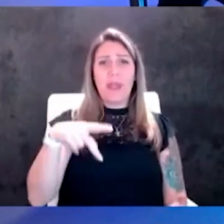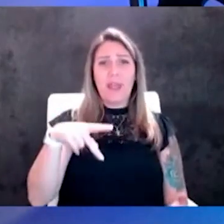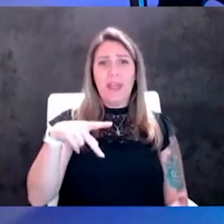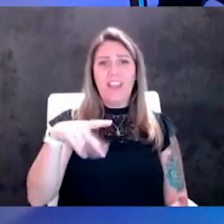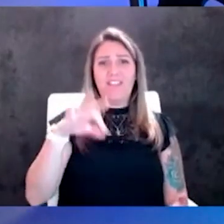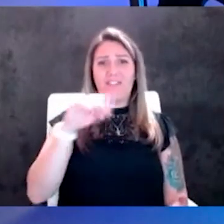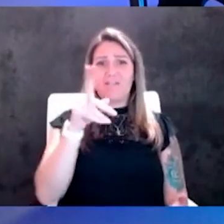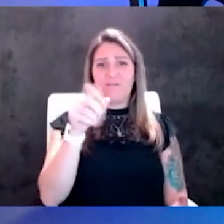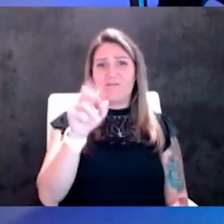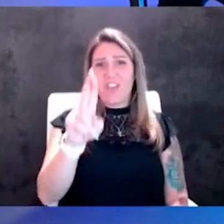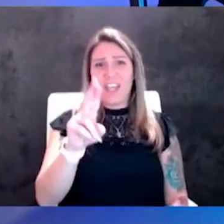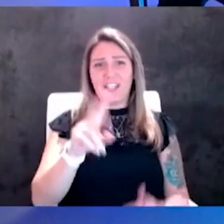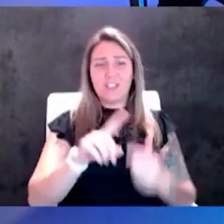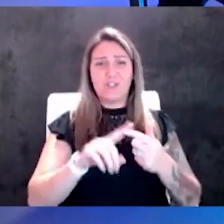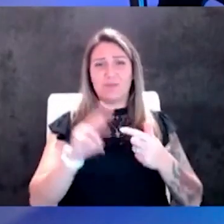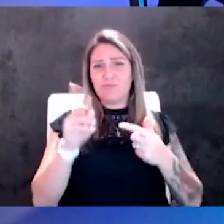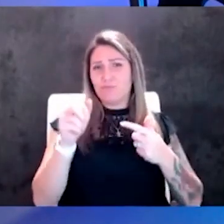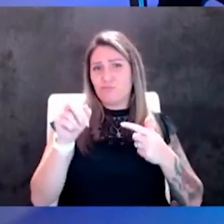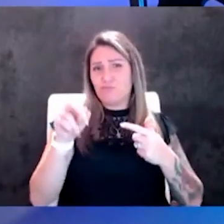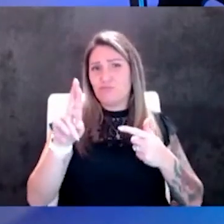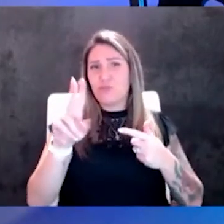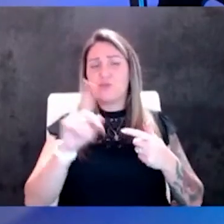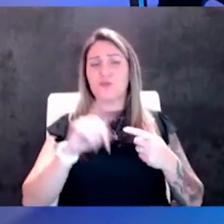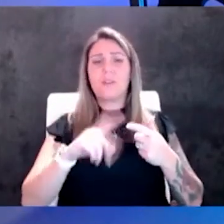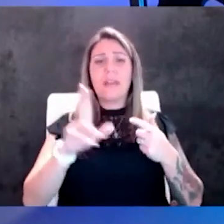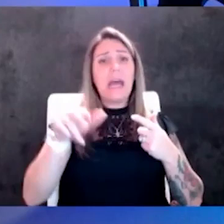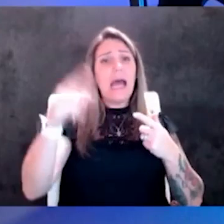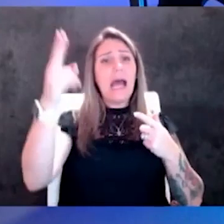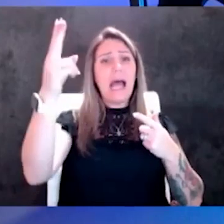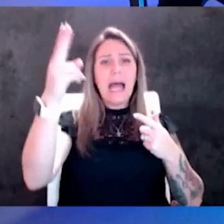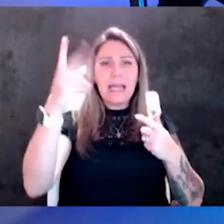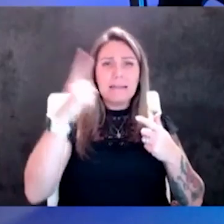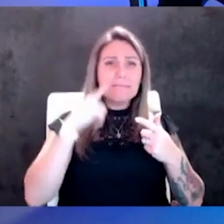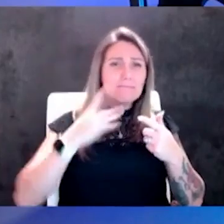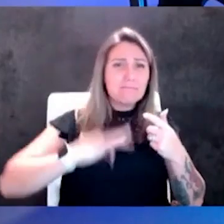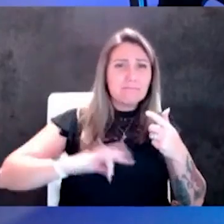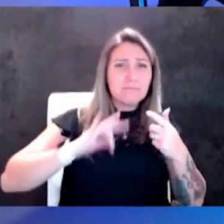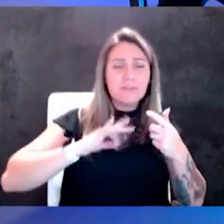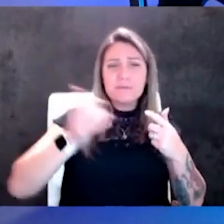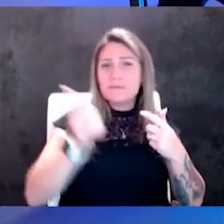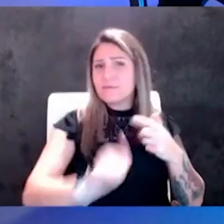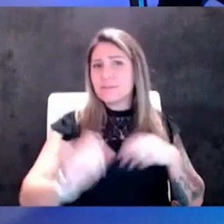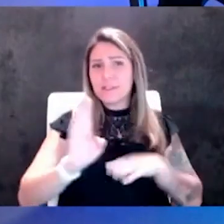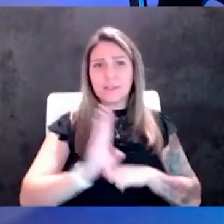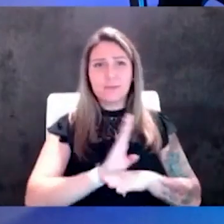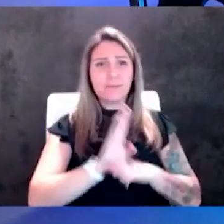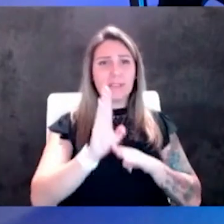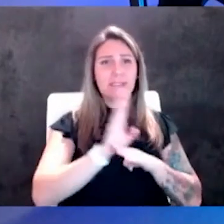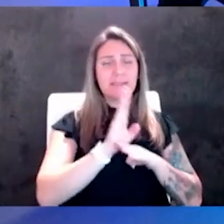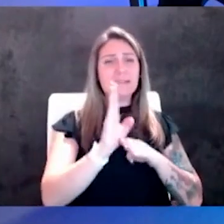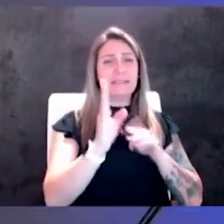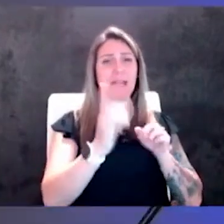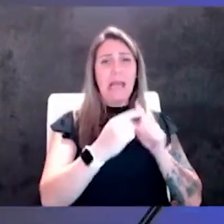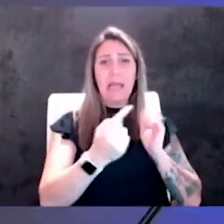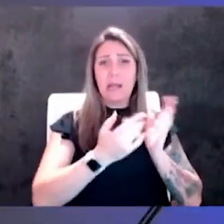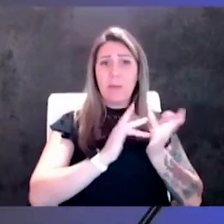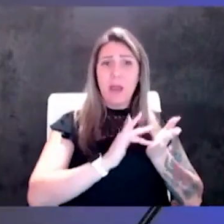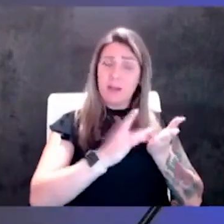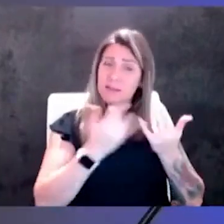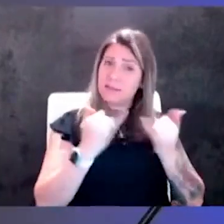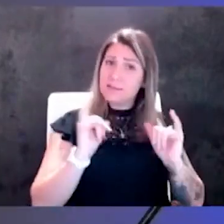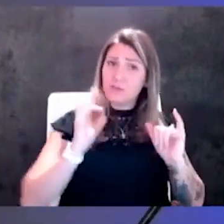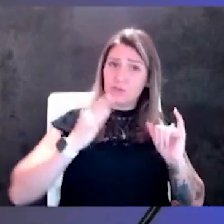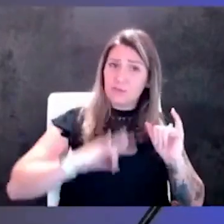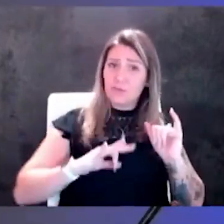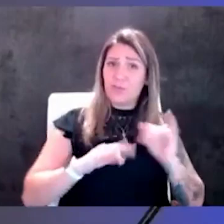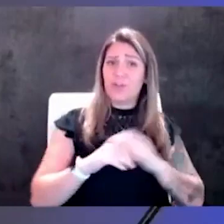stuff. They have some of the highest margins overall of any business, and I think antibiotics are still a profitable business. Antibiotics